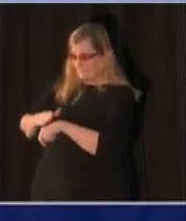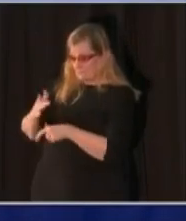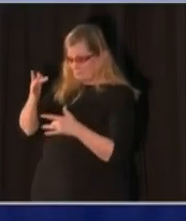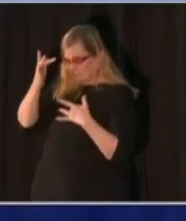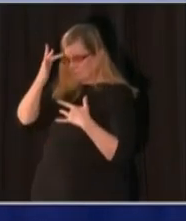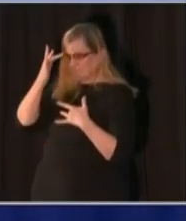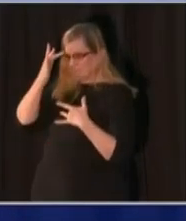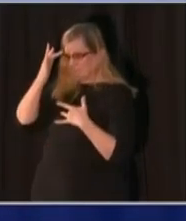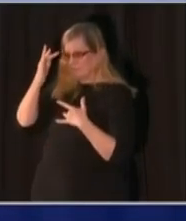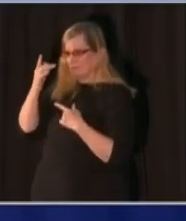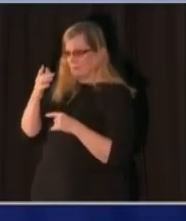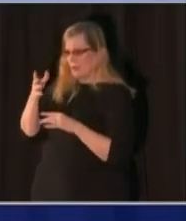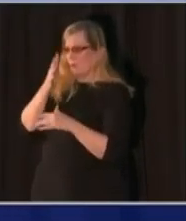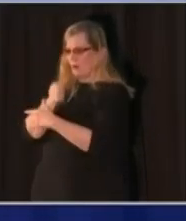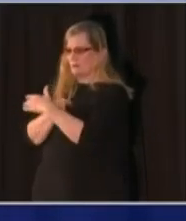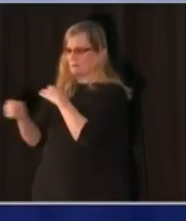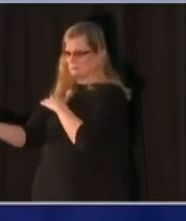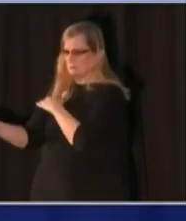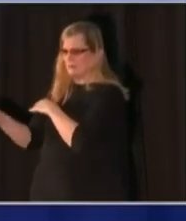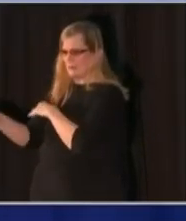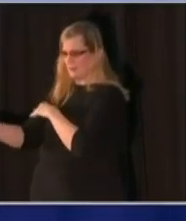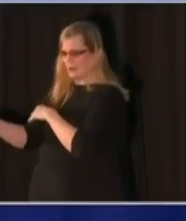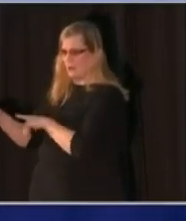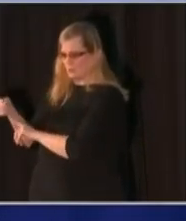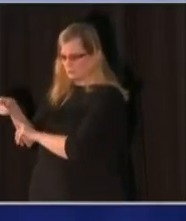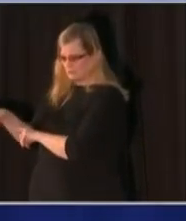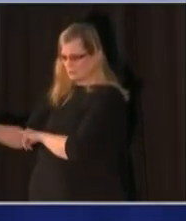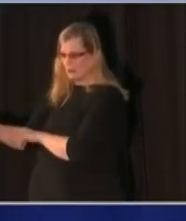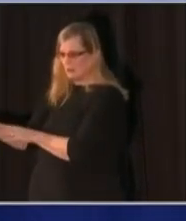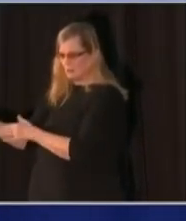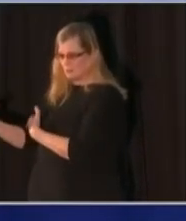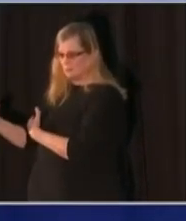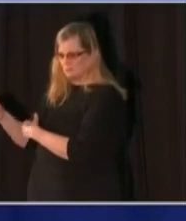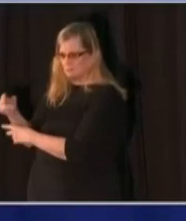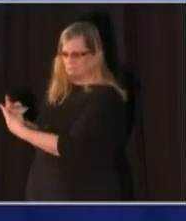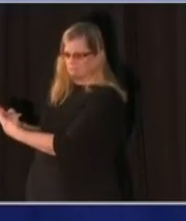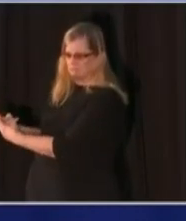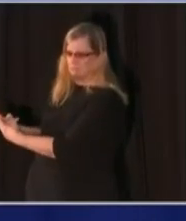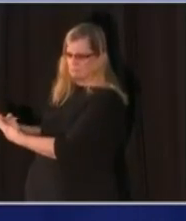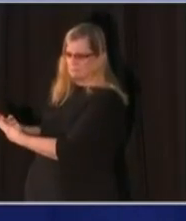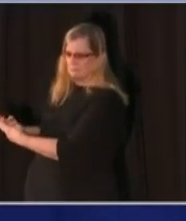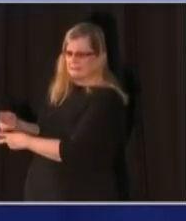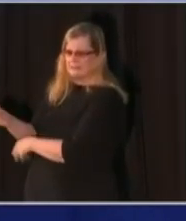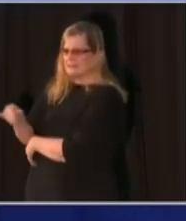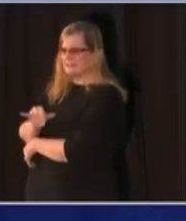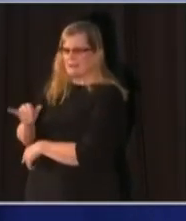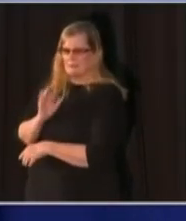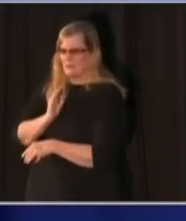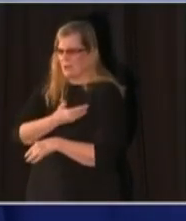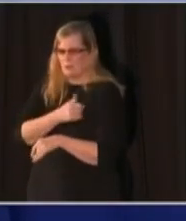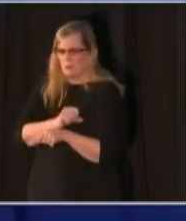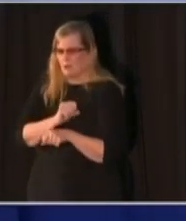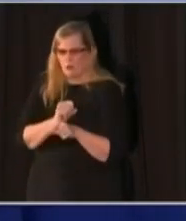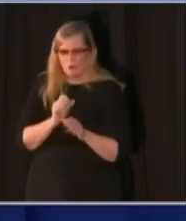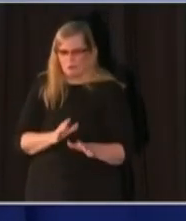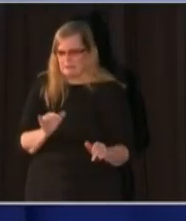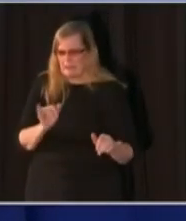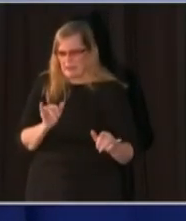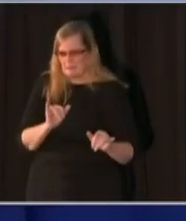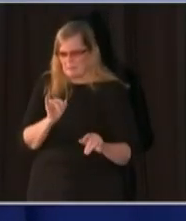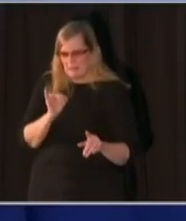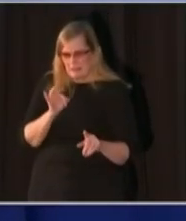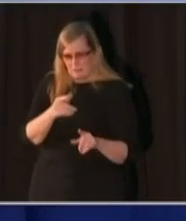we're able to pull them out of that population, and anybody that would be close to them, very similar to what we do for all our employees, to ensure that they have a space to